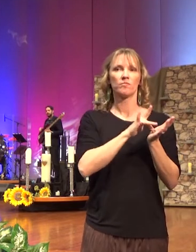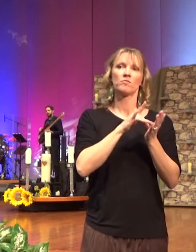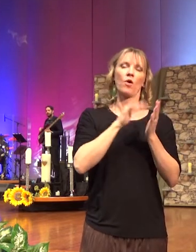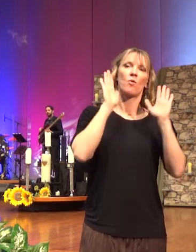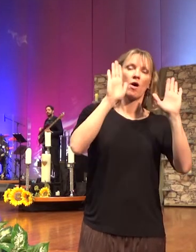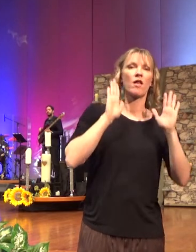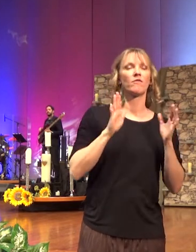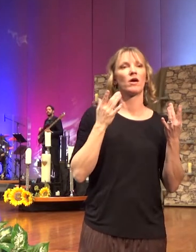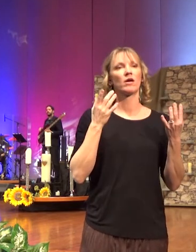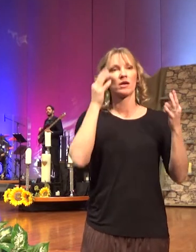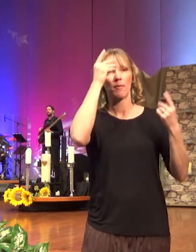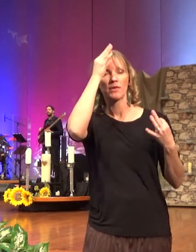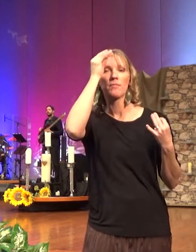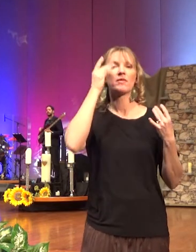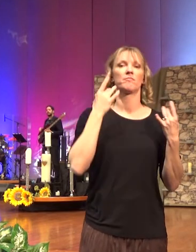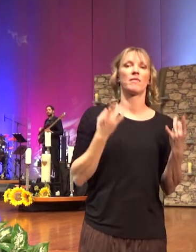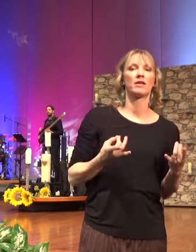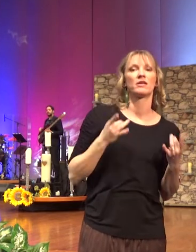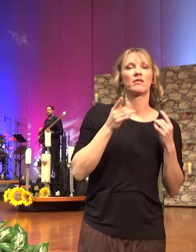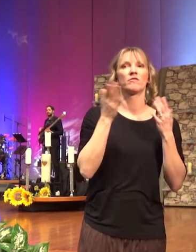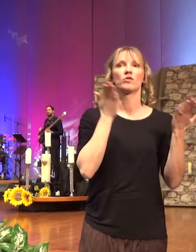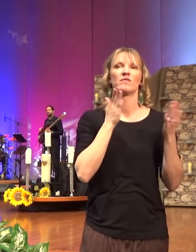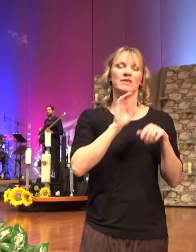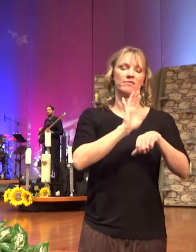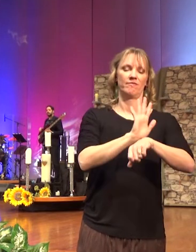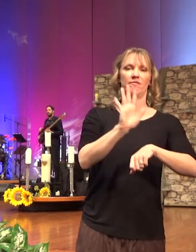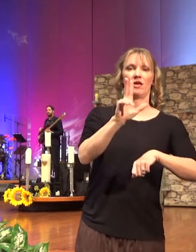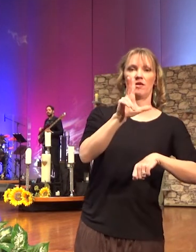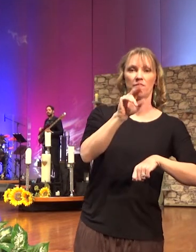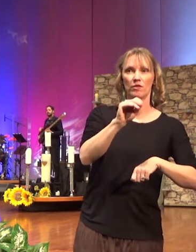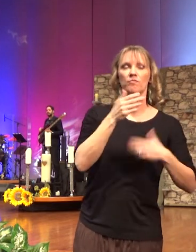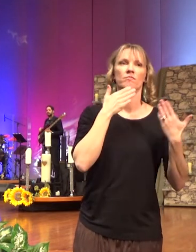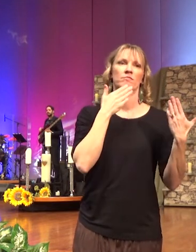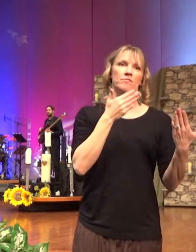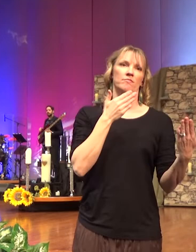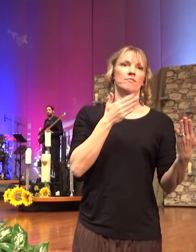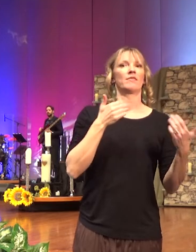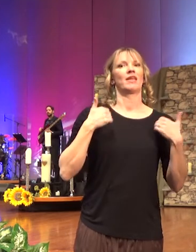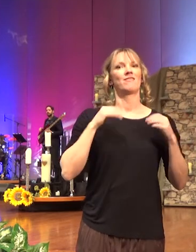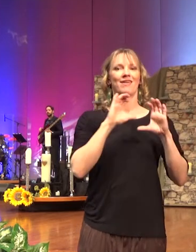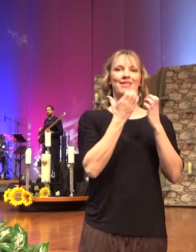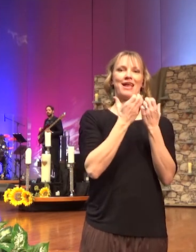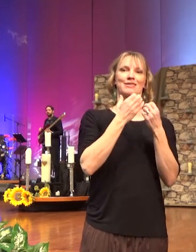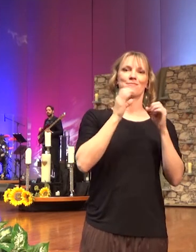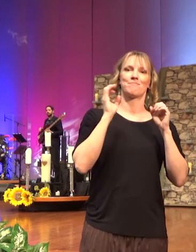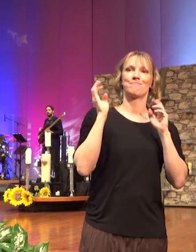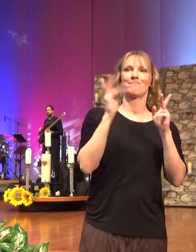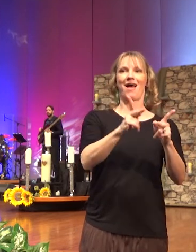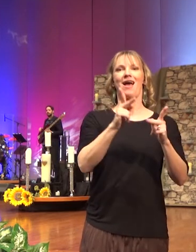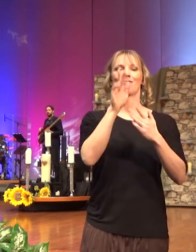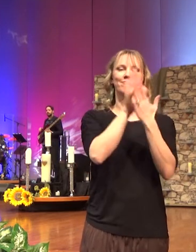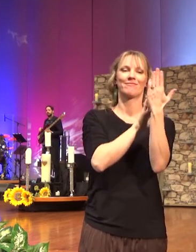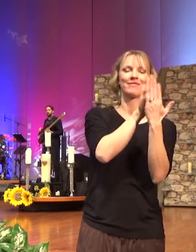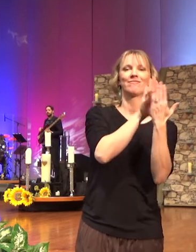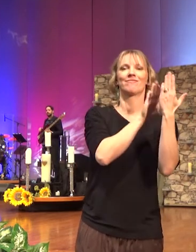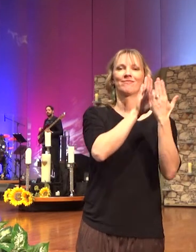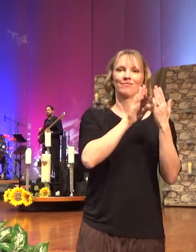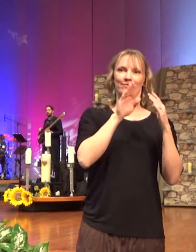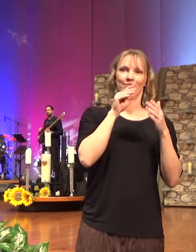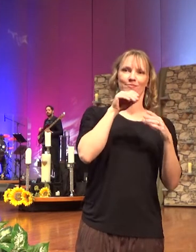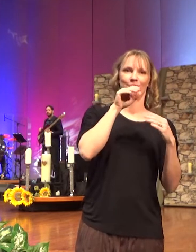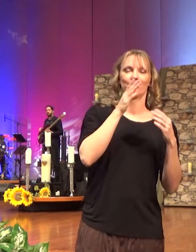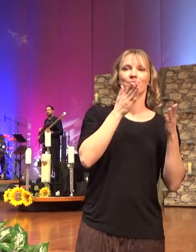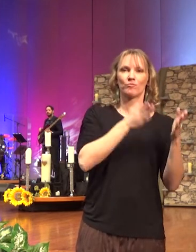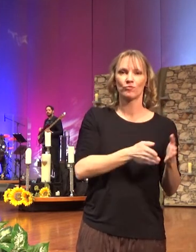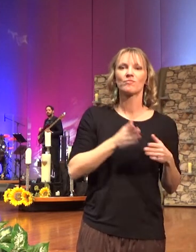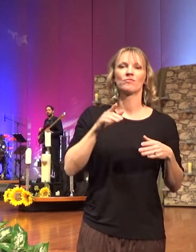It's a wonderful contemplative and meditative service. It's at 5:30 p.m. So glad to have classes back in person. I'm starting one